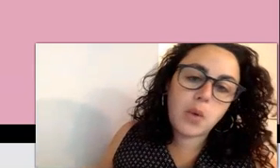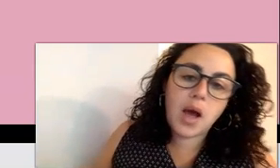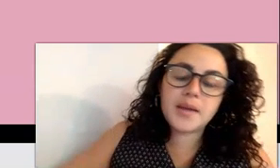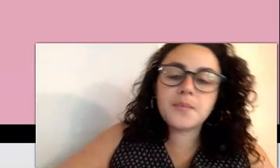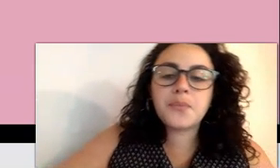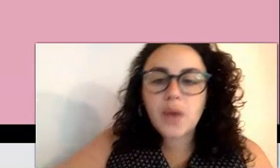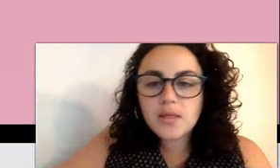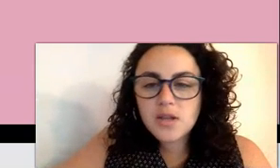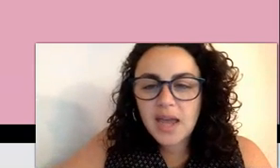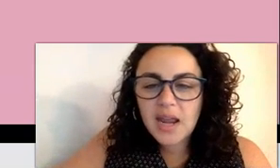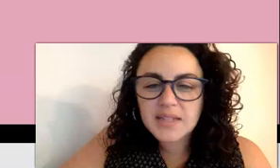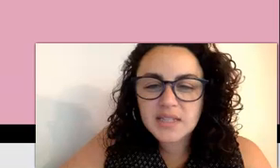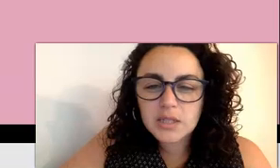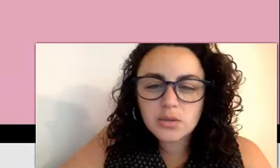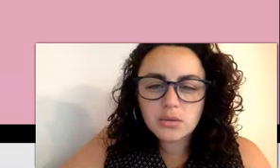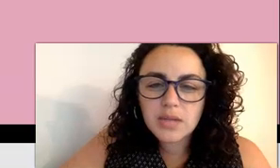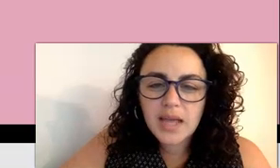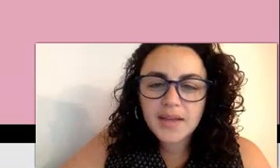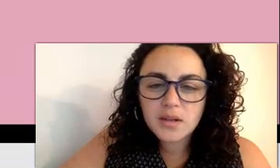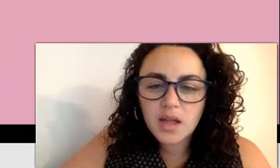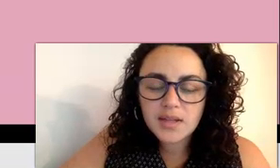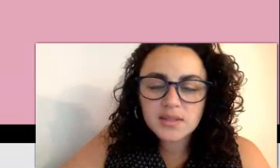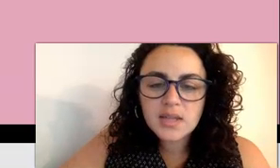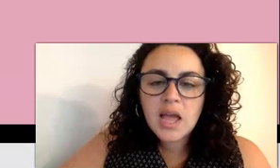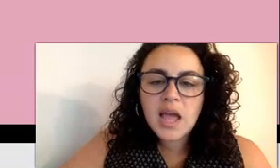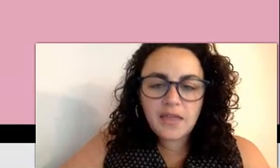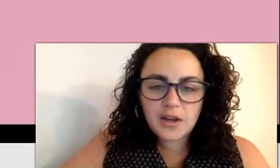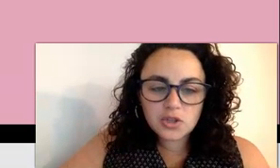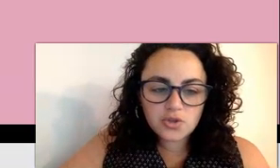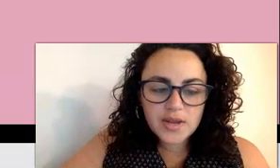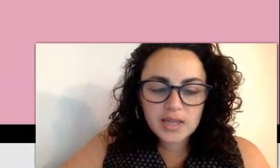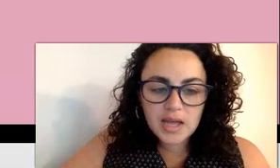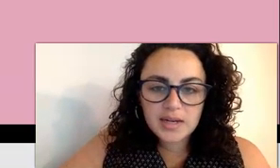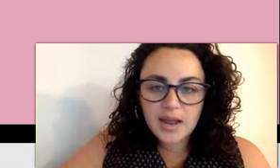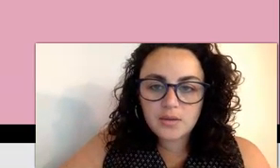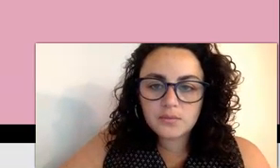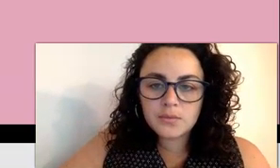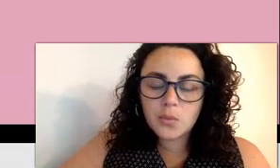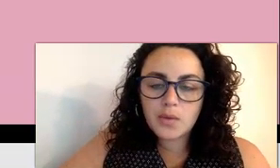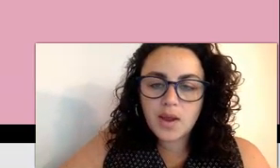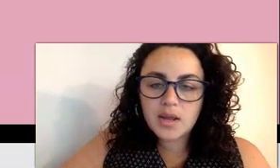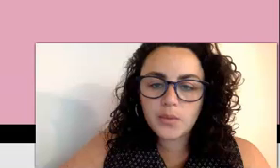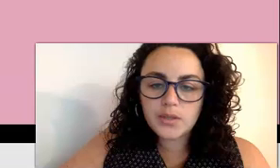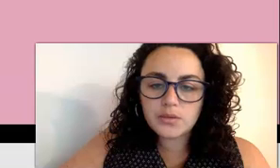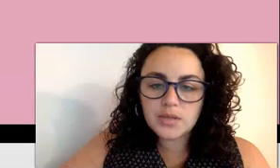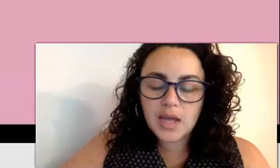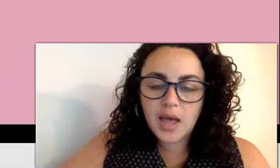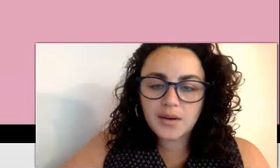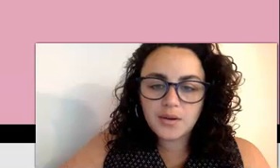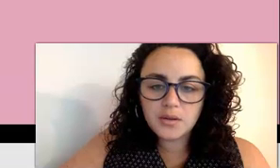uppercase Y. When I look at it, I see two diagonal lines and then a straight line down. So when we write it,